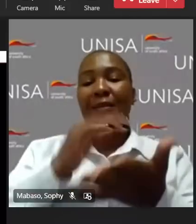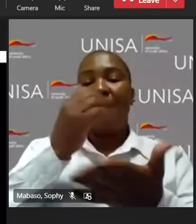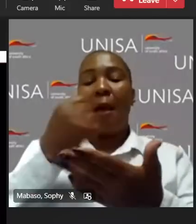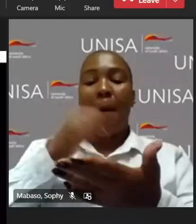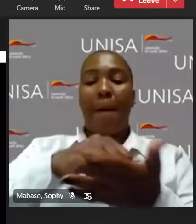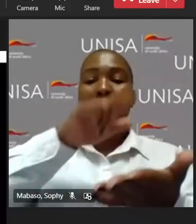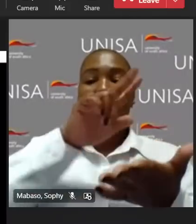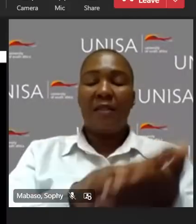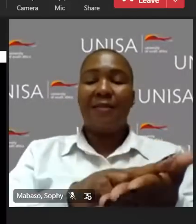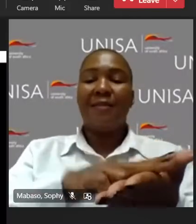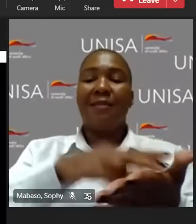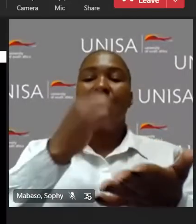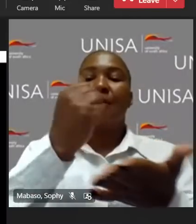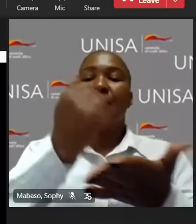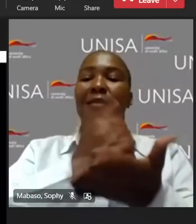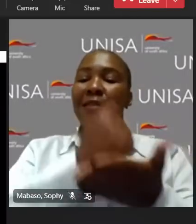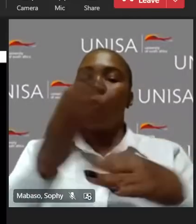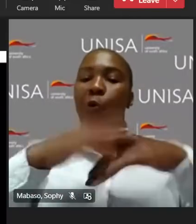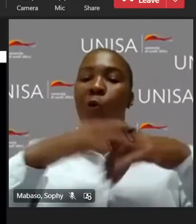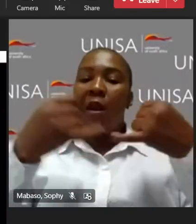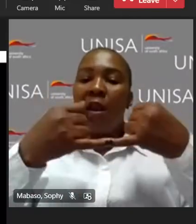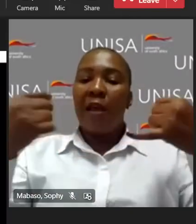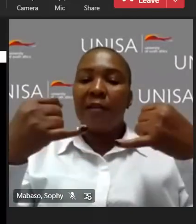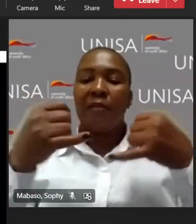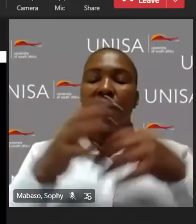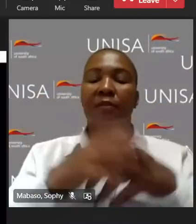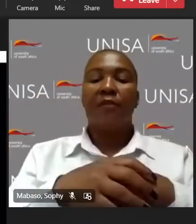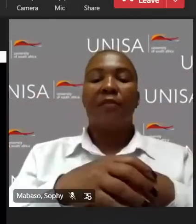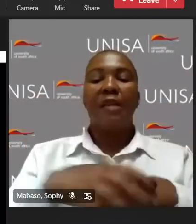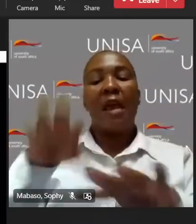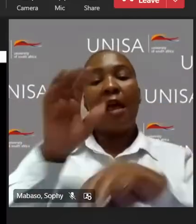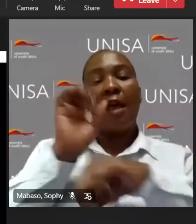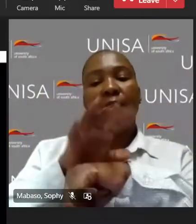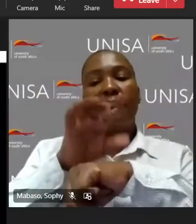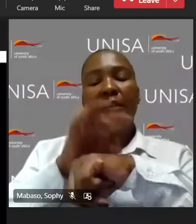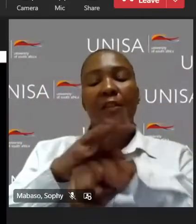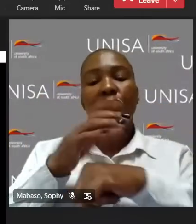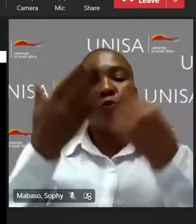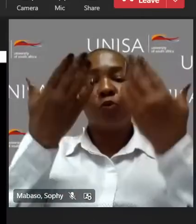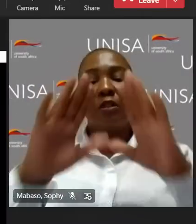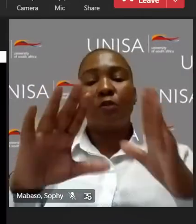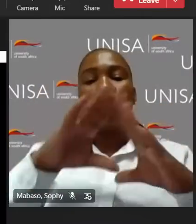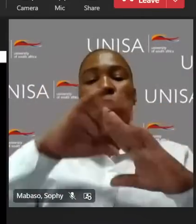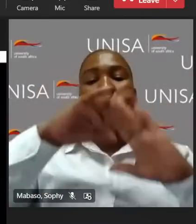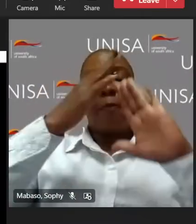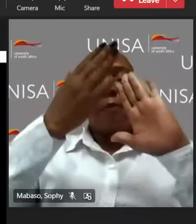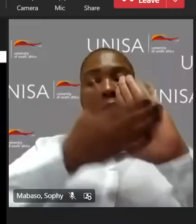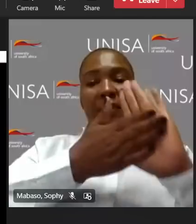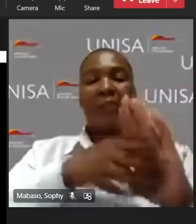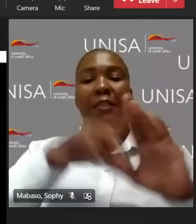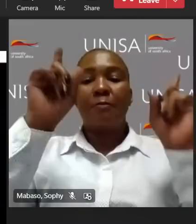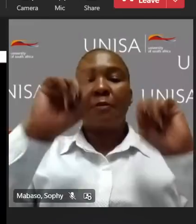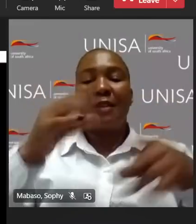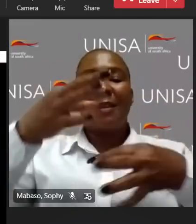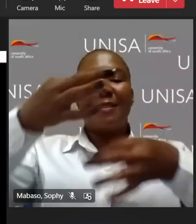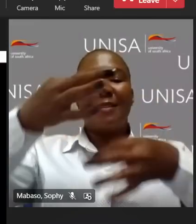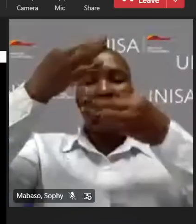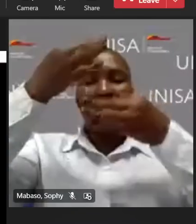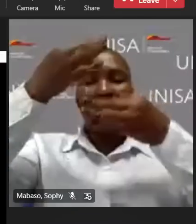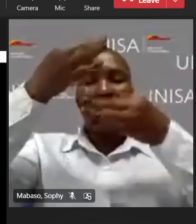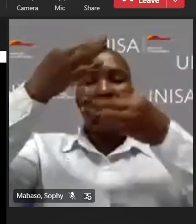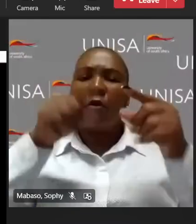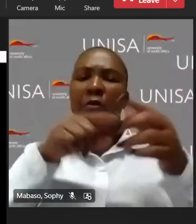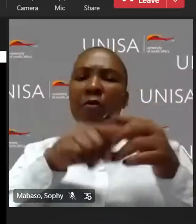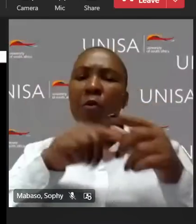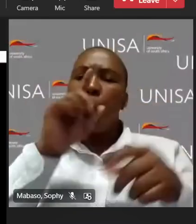registration online, advise students to complete special assistant form. And one may ask, what is this special assistant